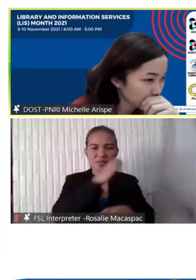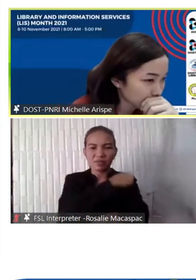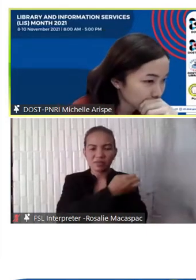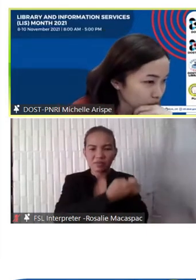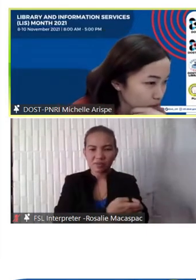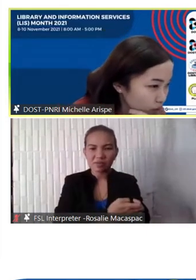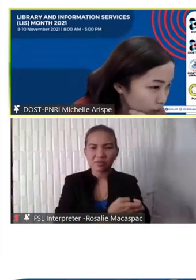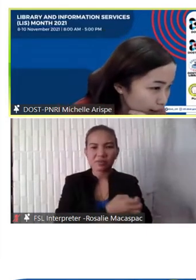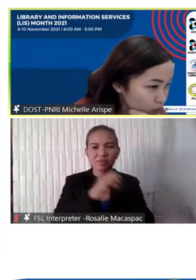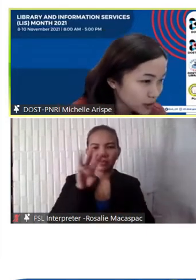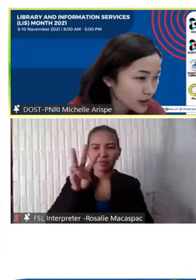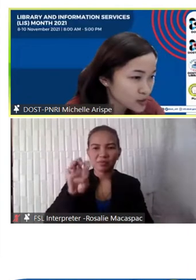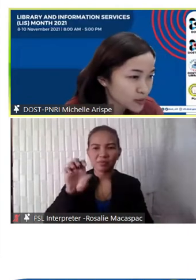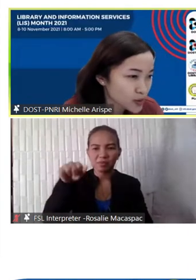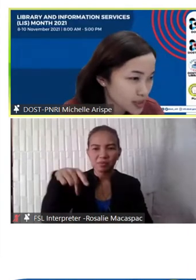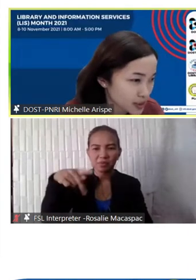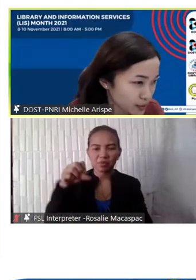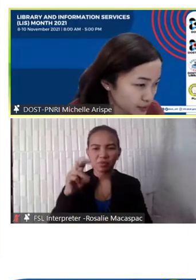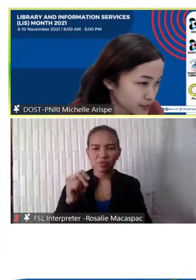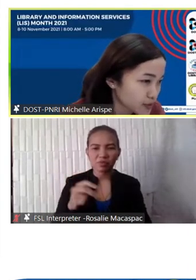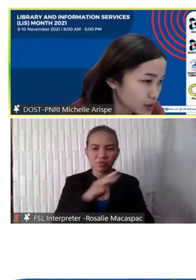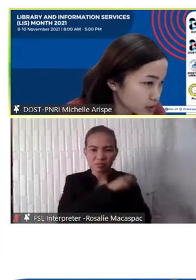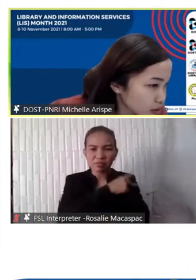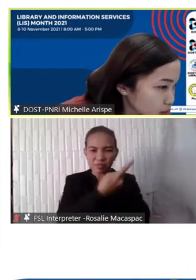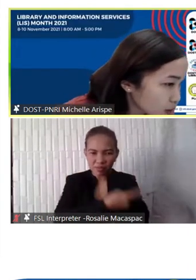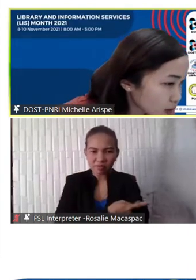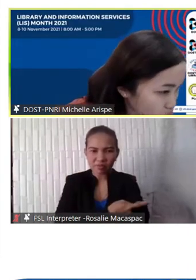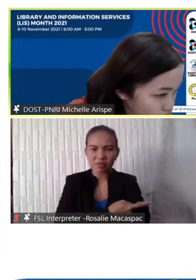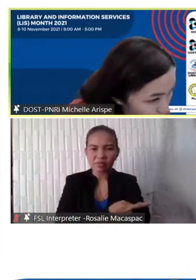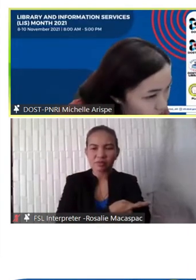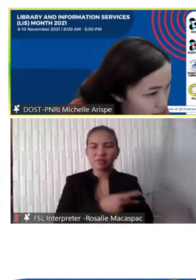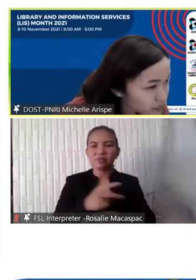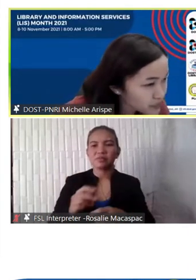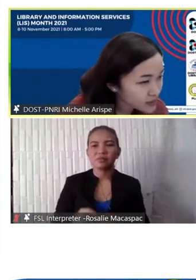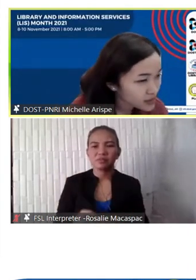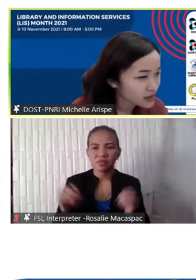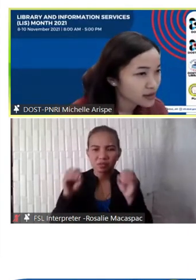weapon, power, explosive.